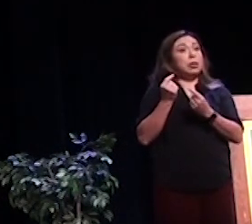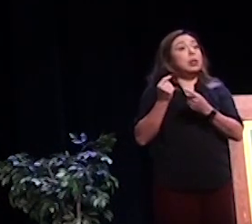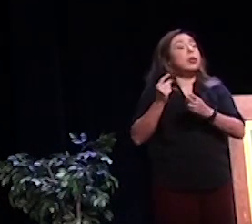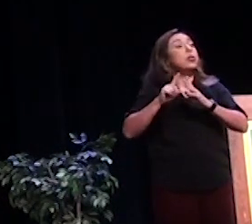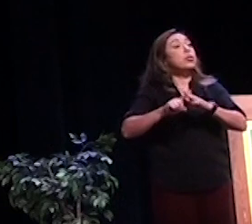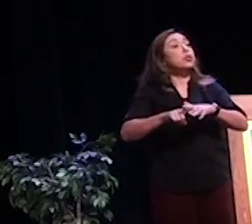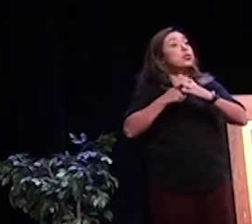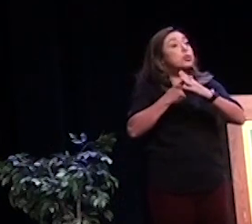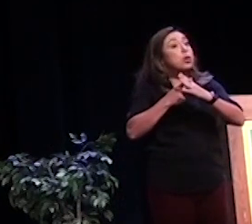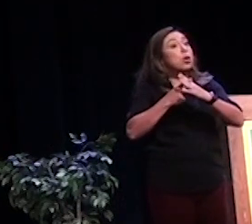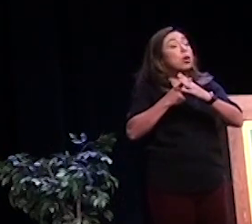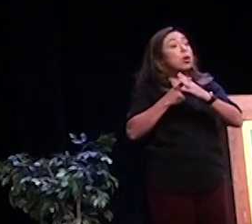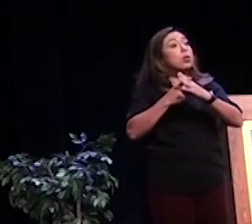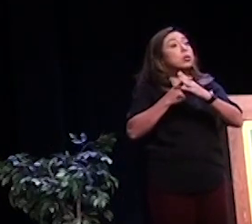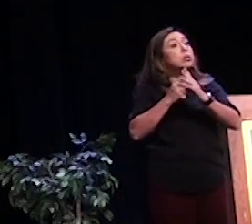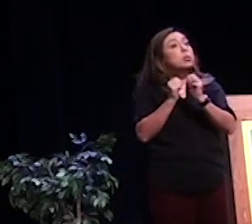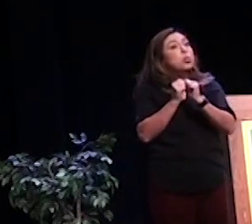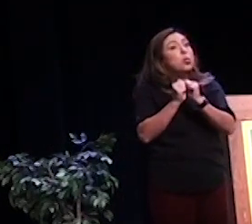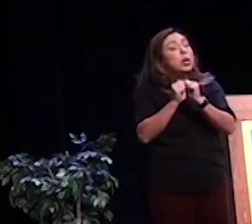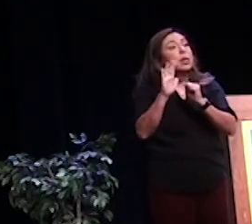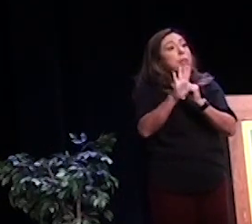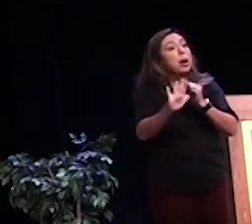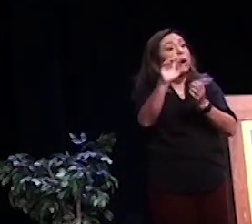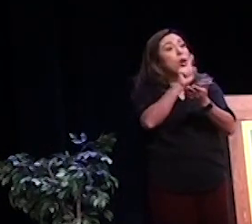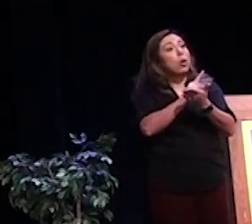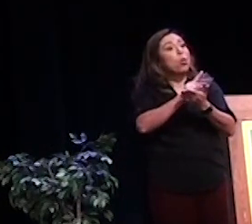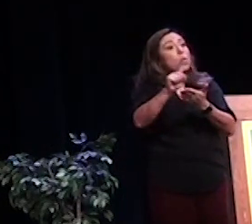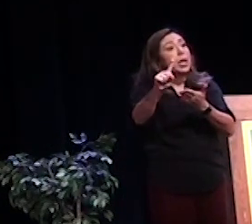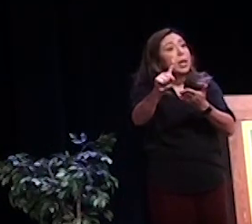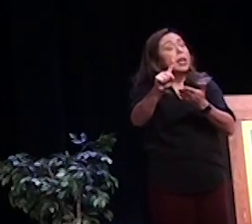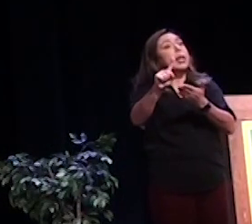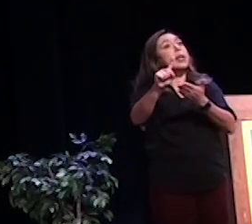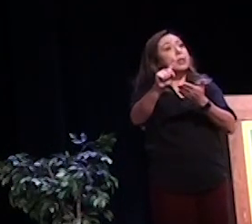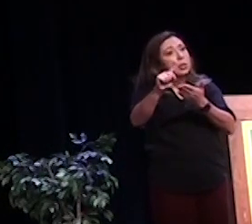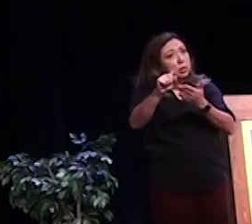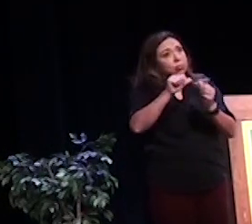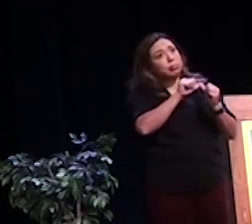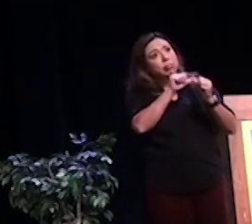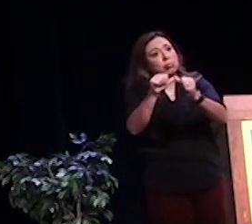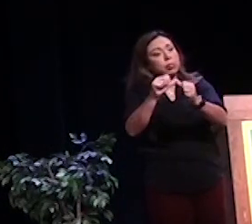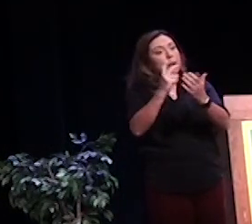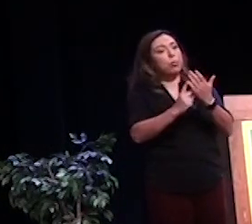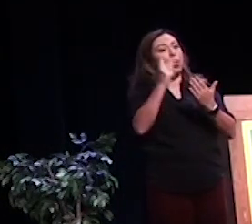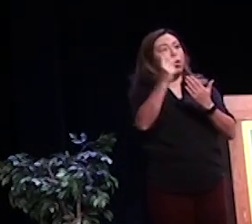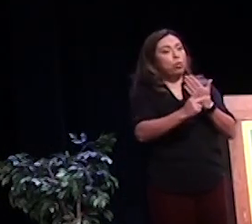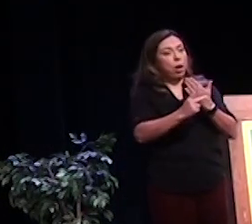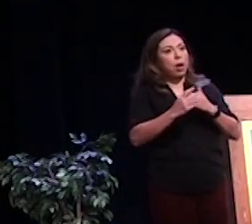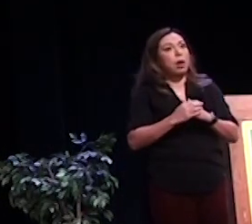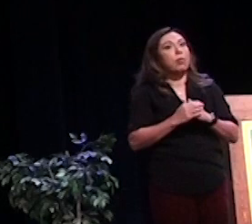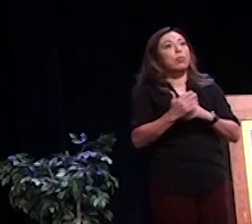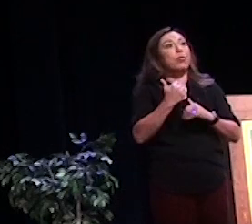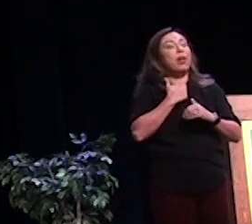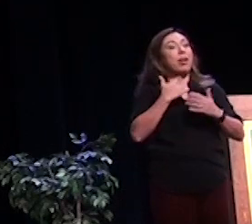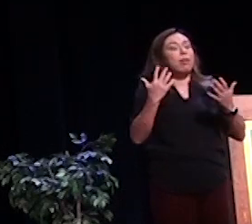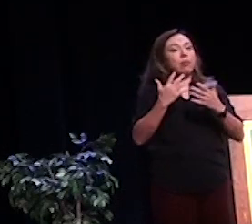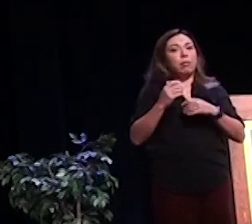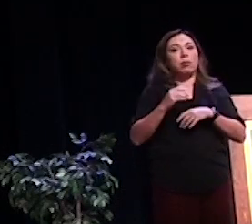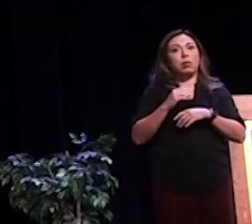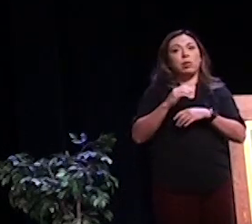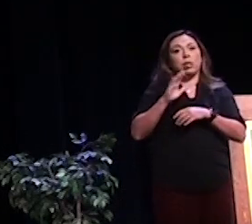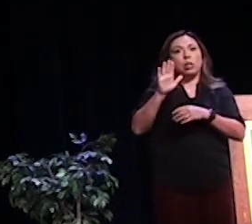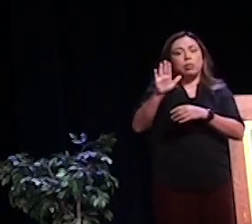start with a week-long program where you have practitioners in